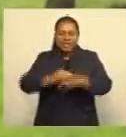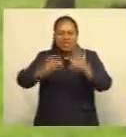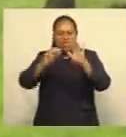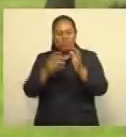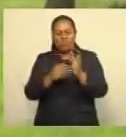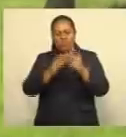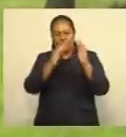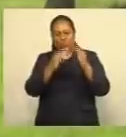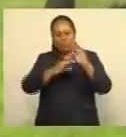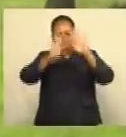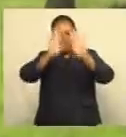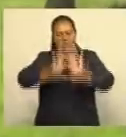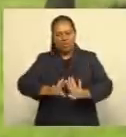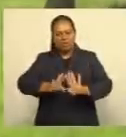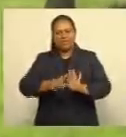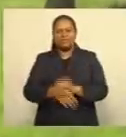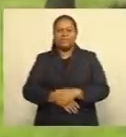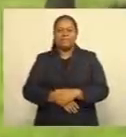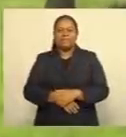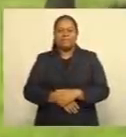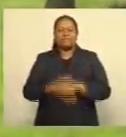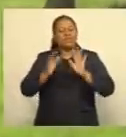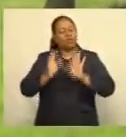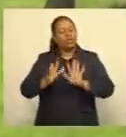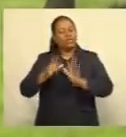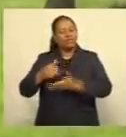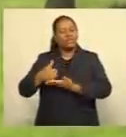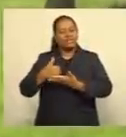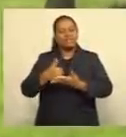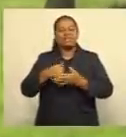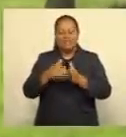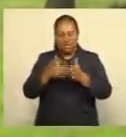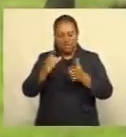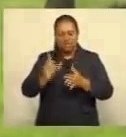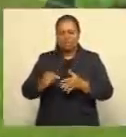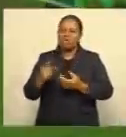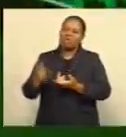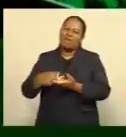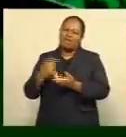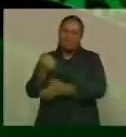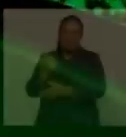step the village has taken while waiting for assistance from other agencies.